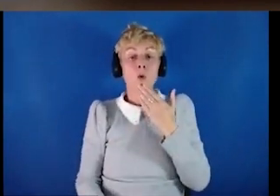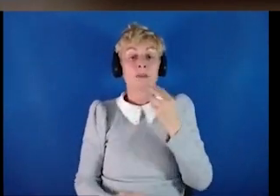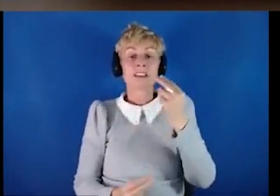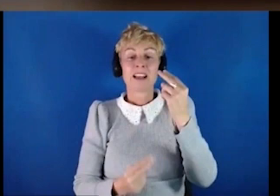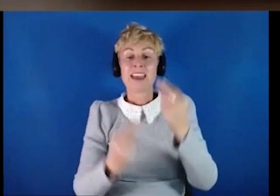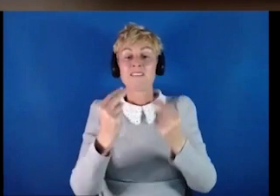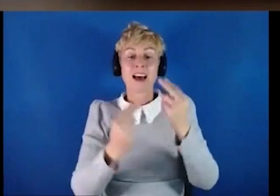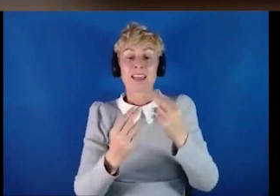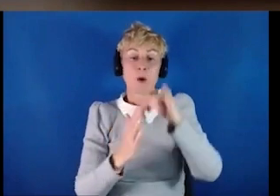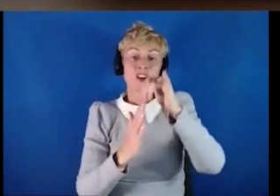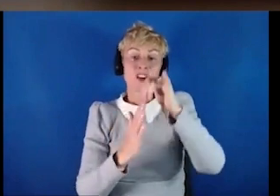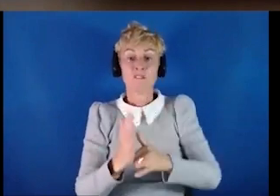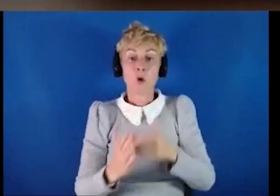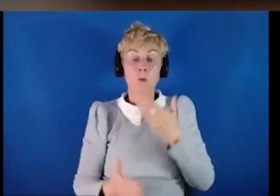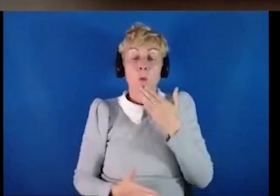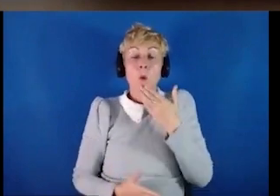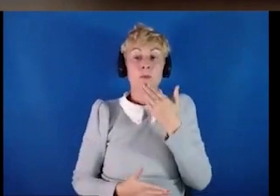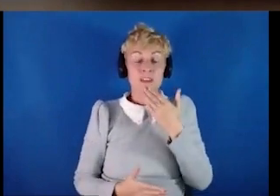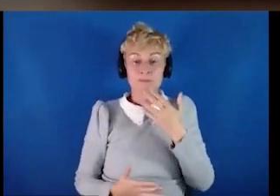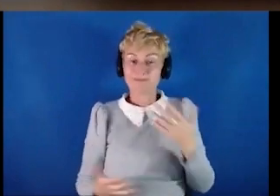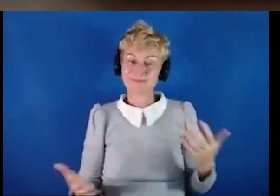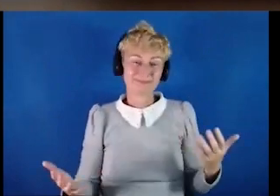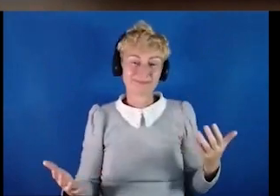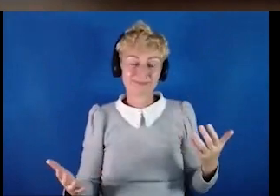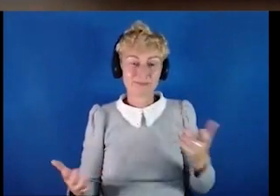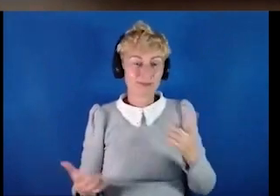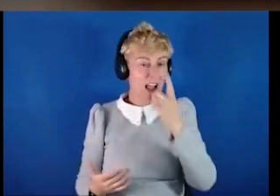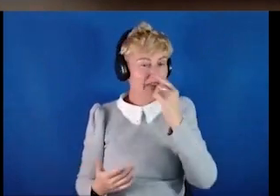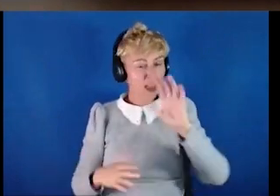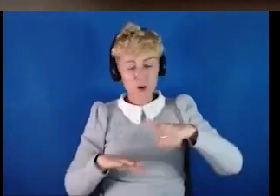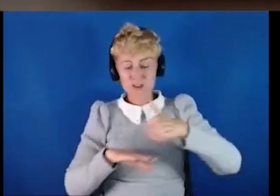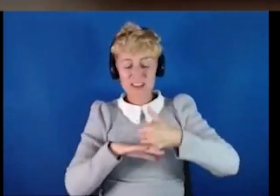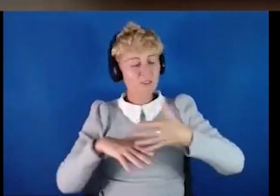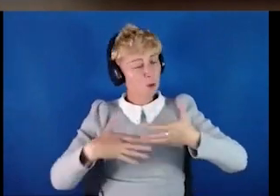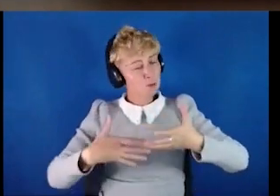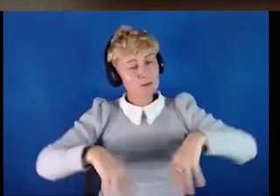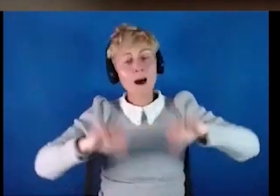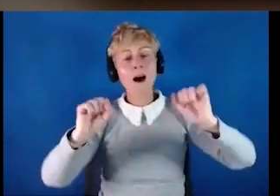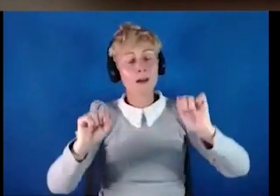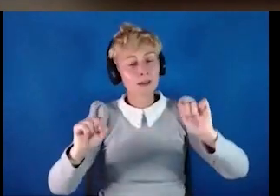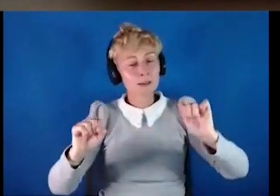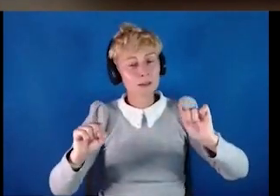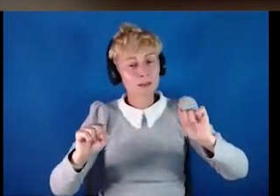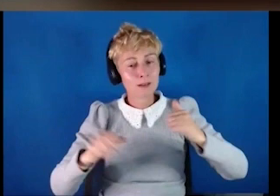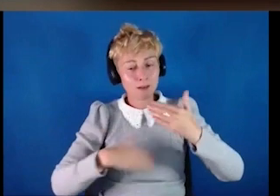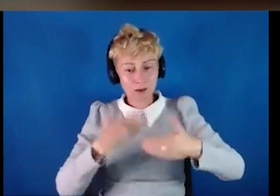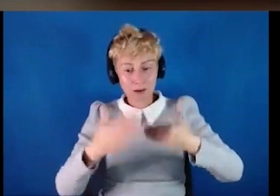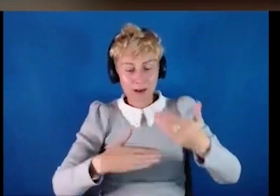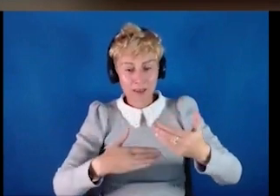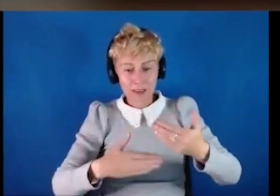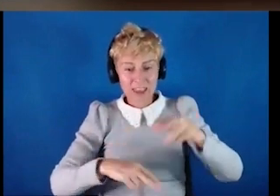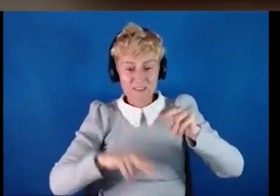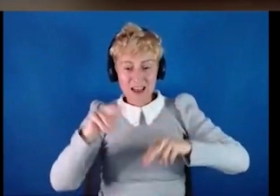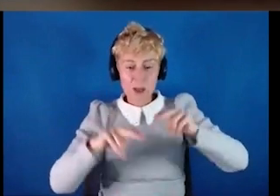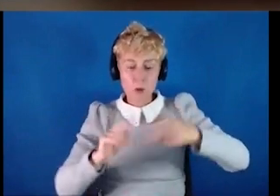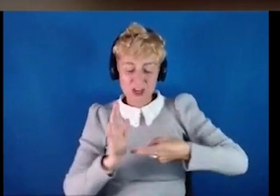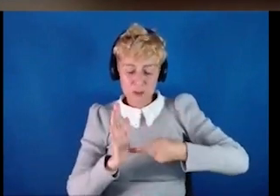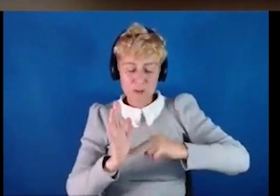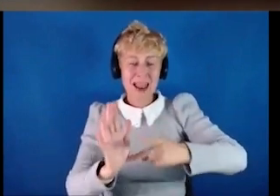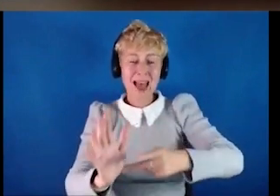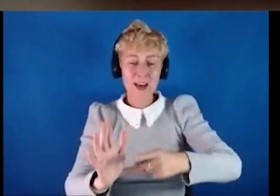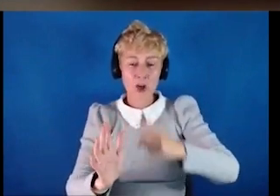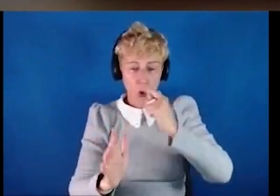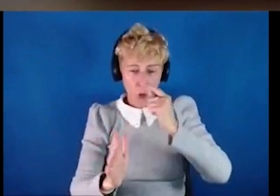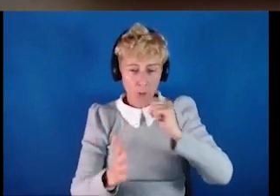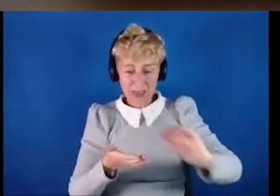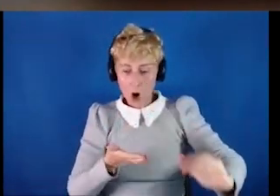and pieces of information, when they could have just set something up right from the beginning, sorted out an evaluation plan, be collecting the